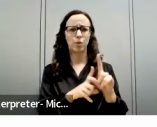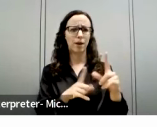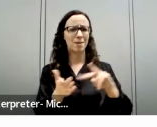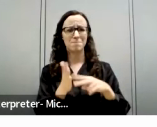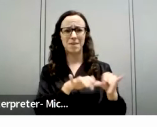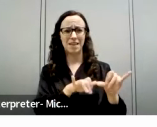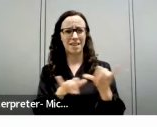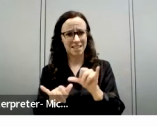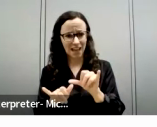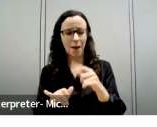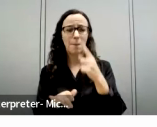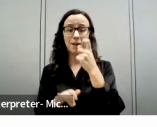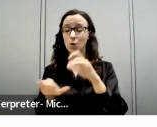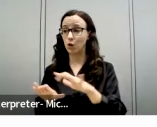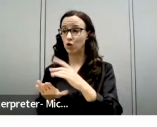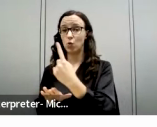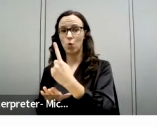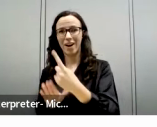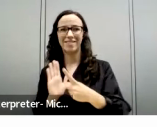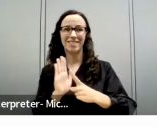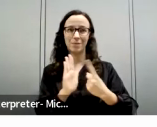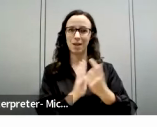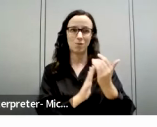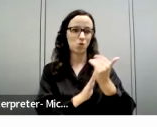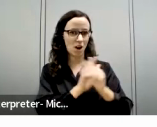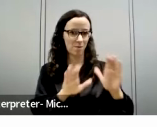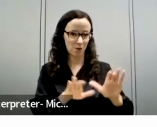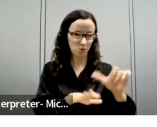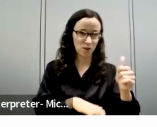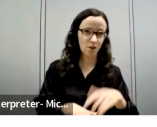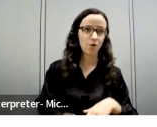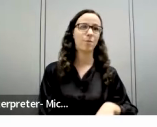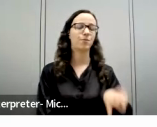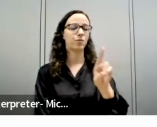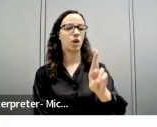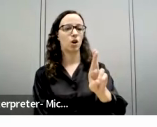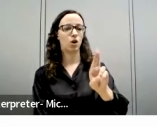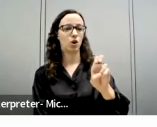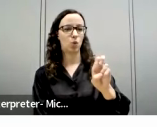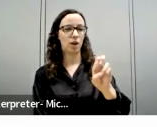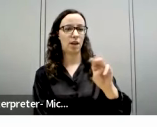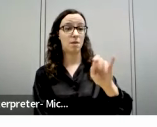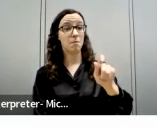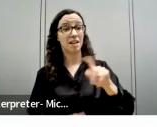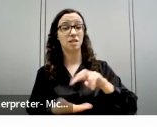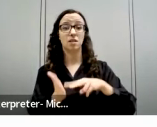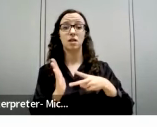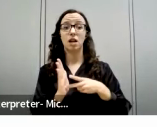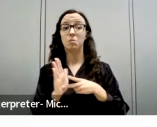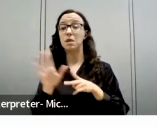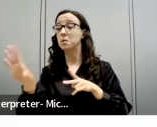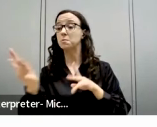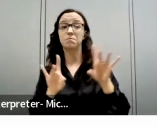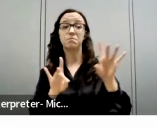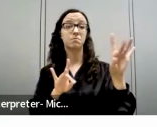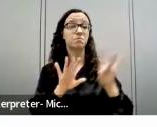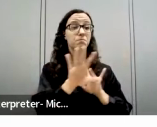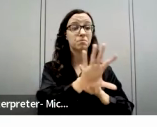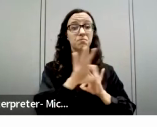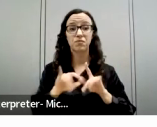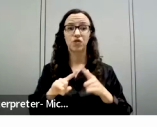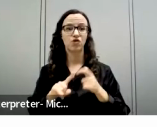doing the other. So for remixing, this is when we mix materials from different sources to create something new. So for